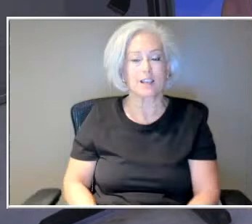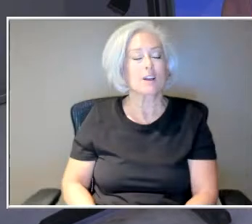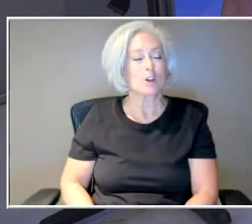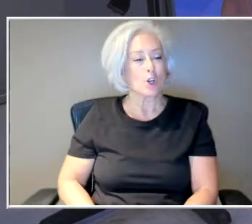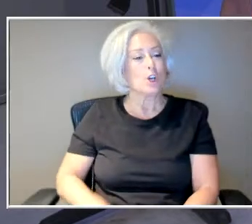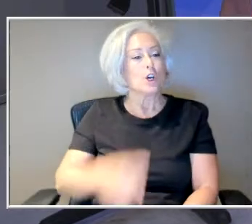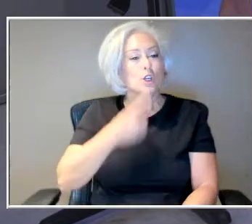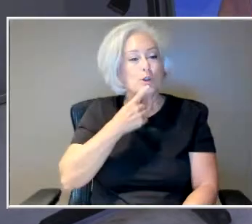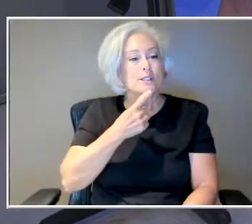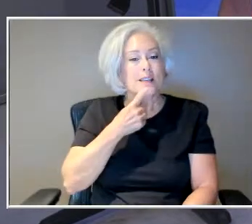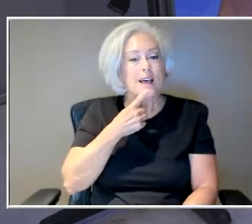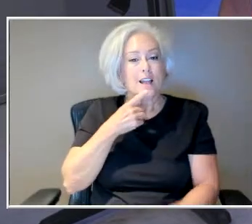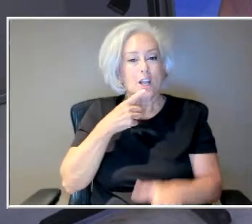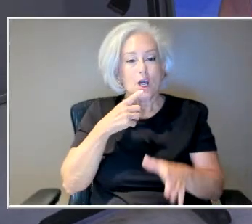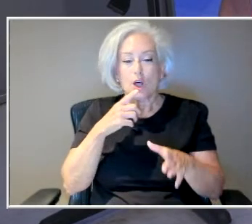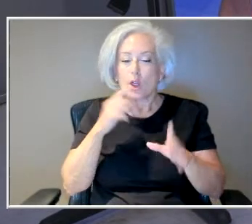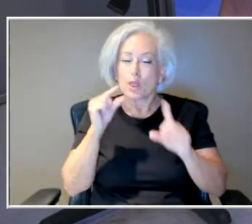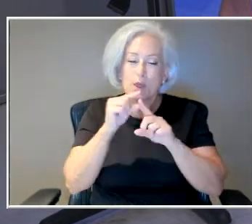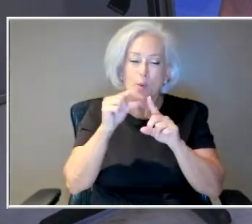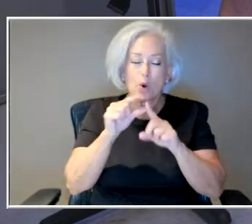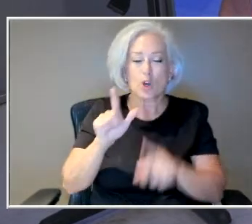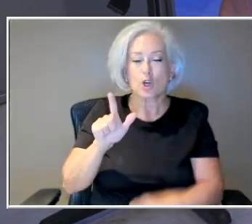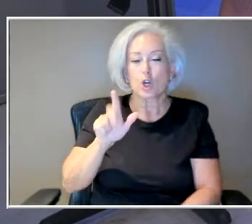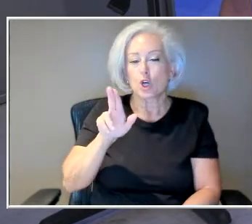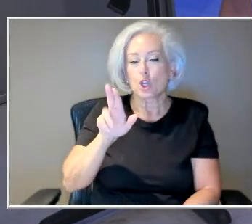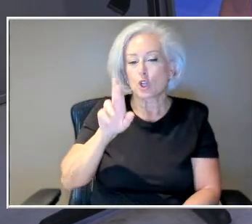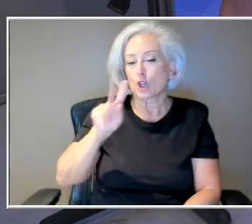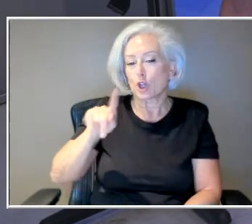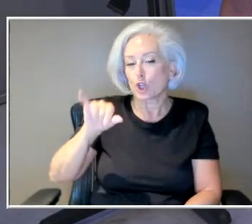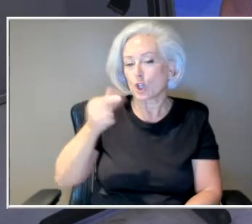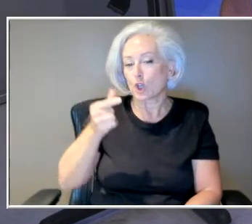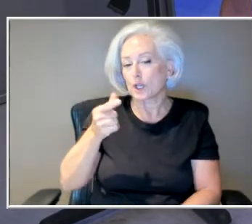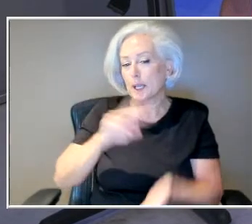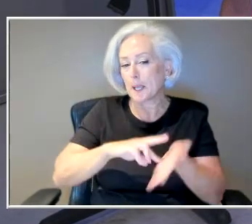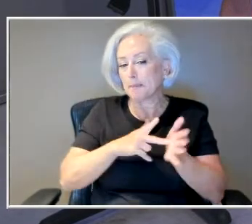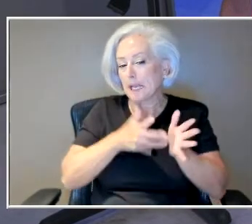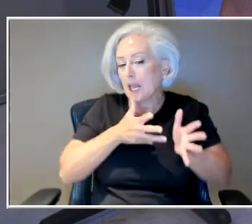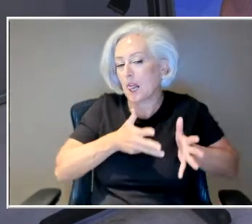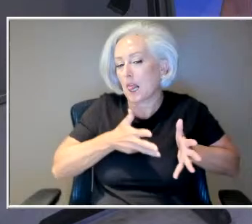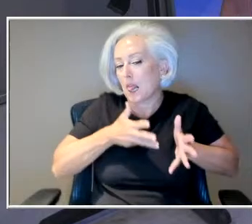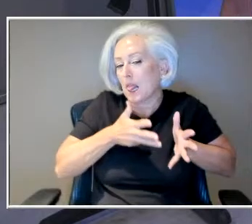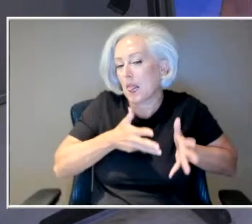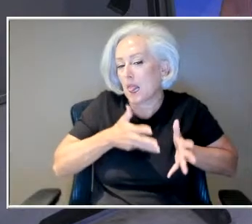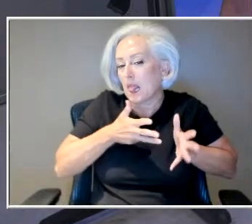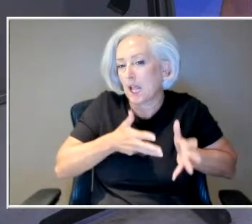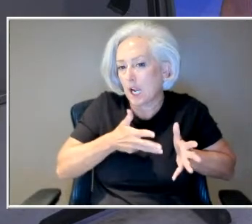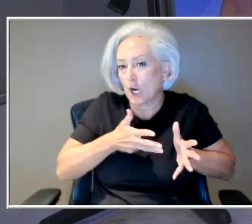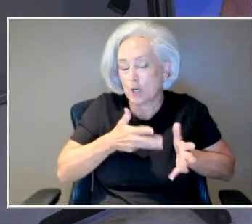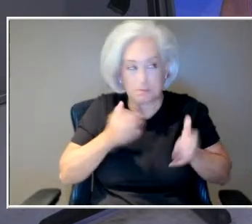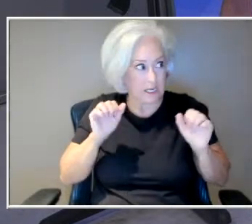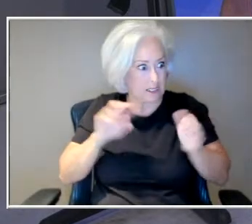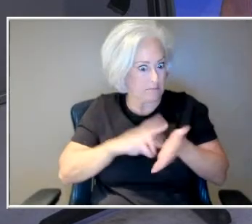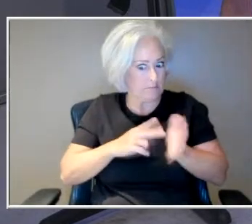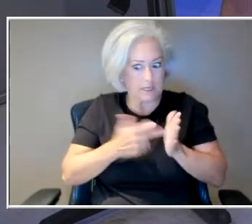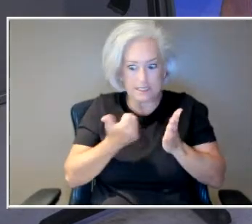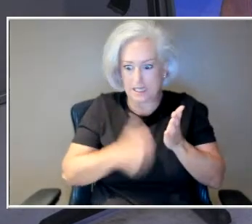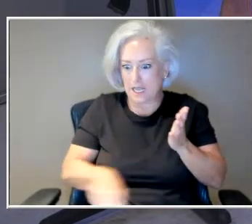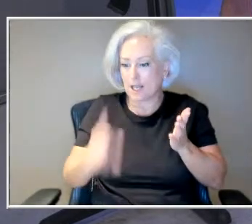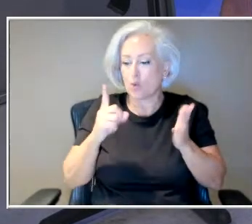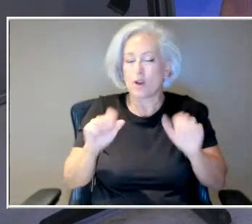don't like that word because I could be lurking amongst any of us. Is that true? And they never cause a problem in